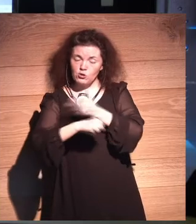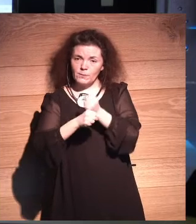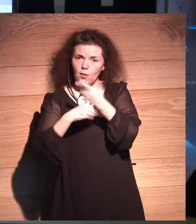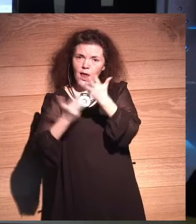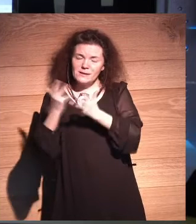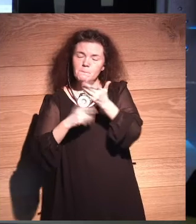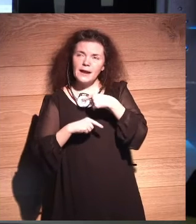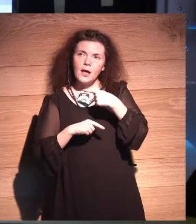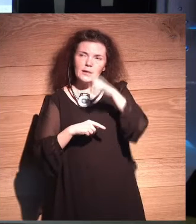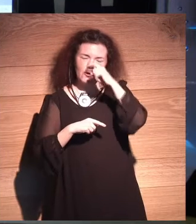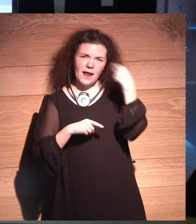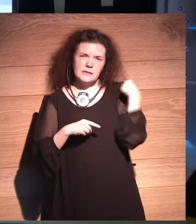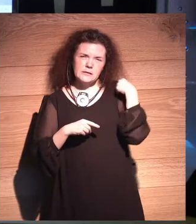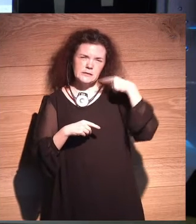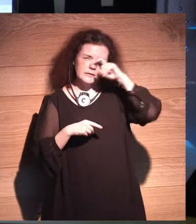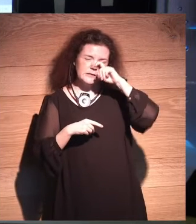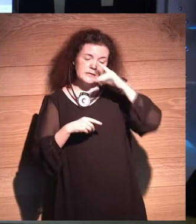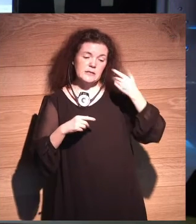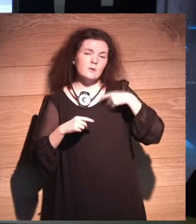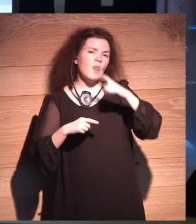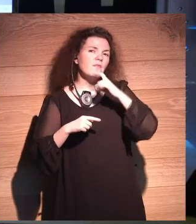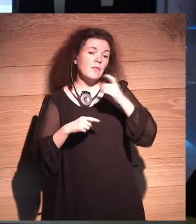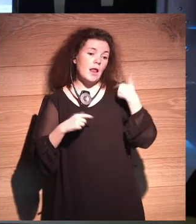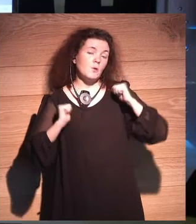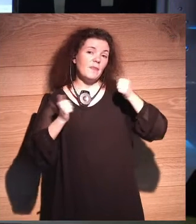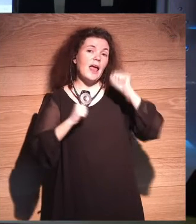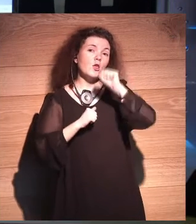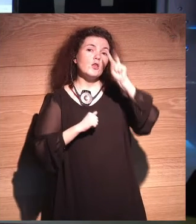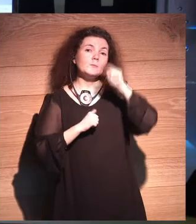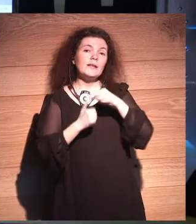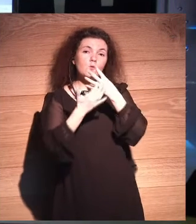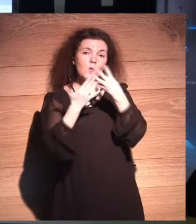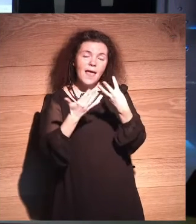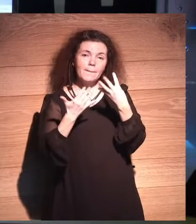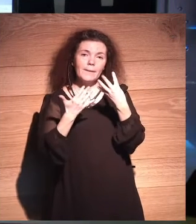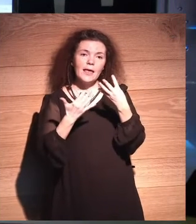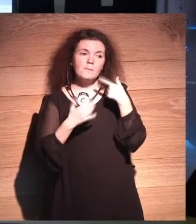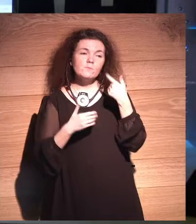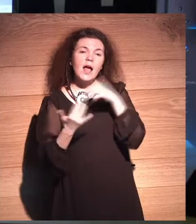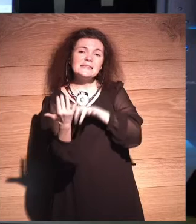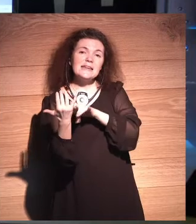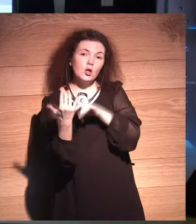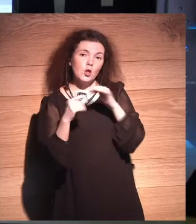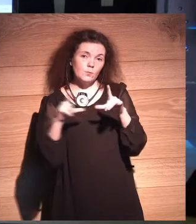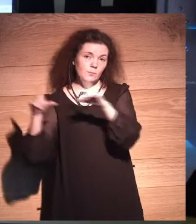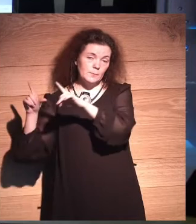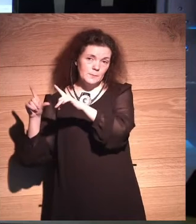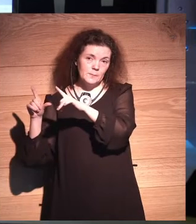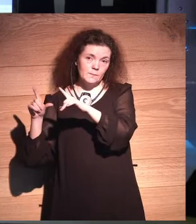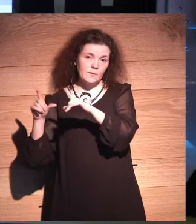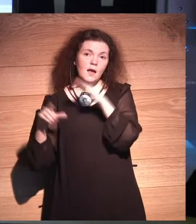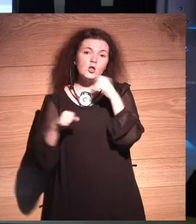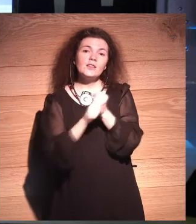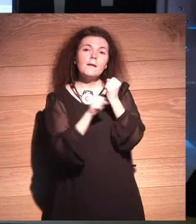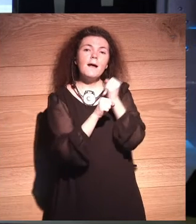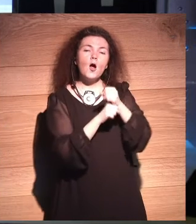I came in 2009, this was my desktop. And I can tell you now, working in the state of New Jersey, this